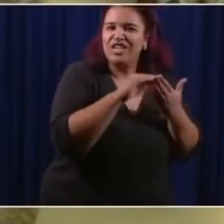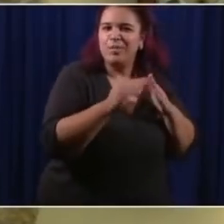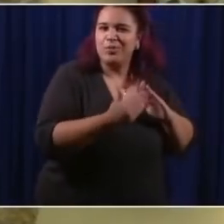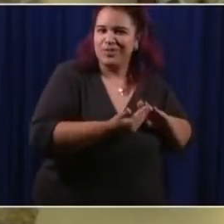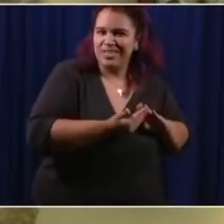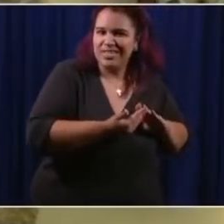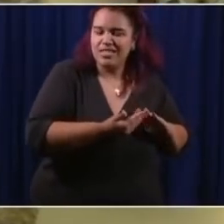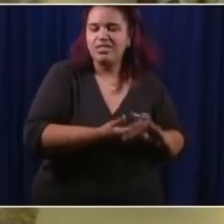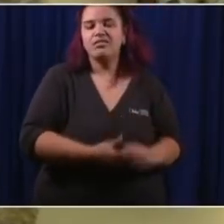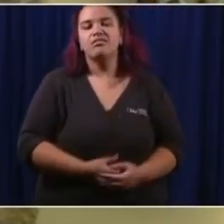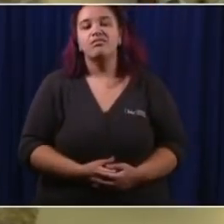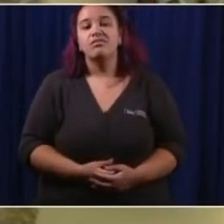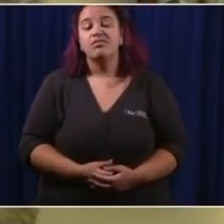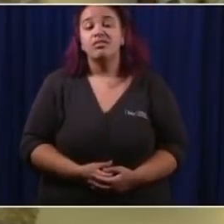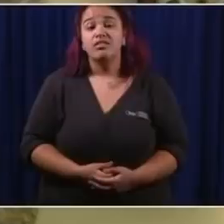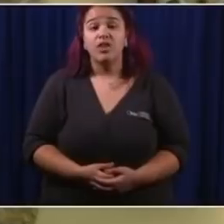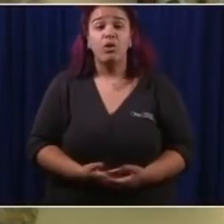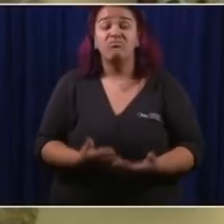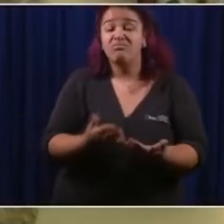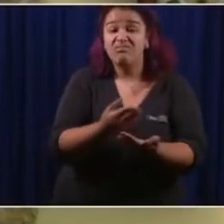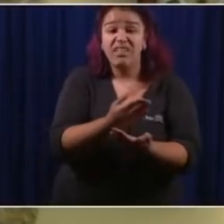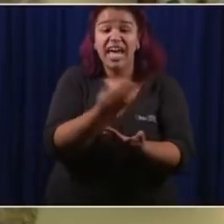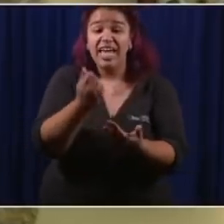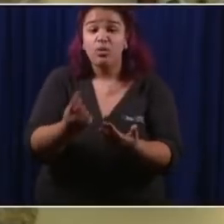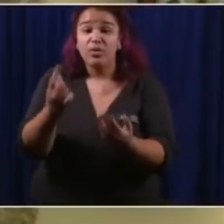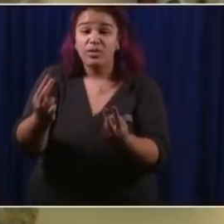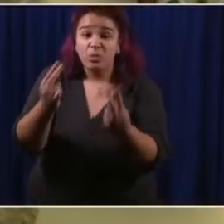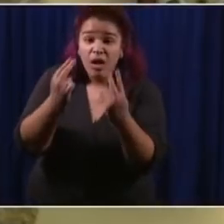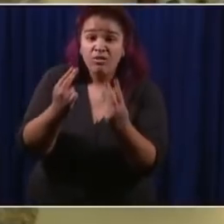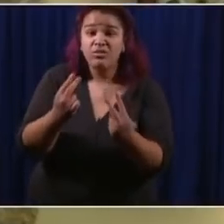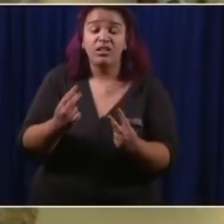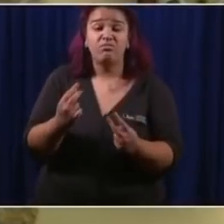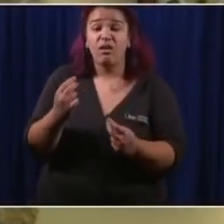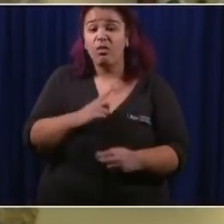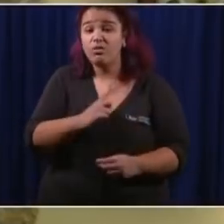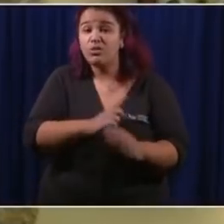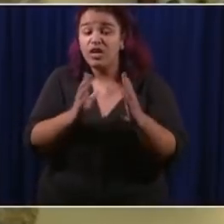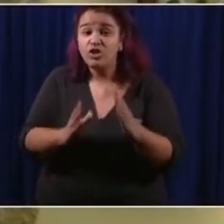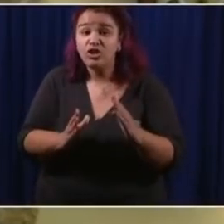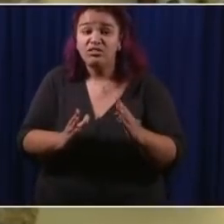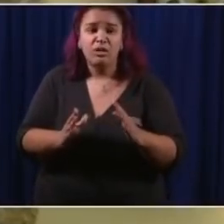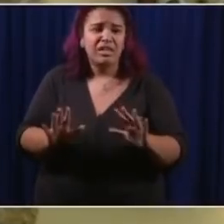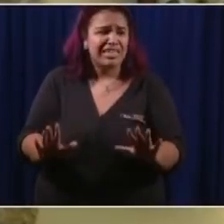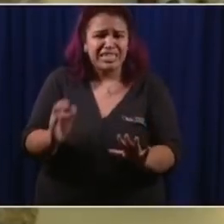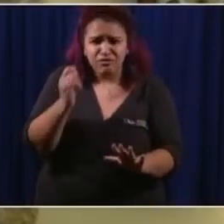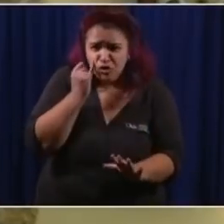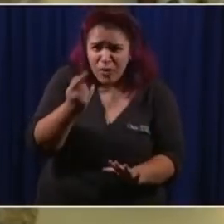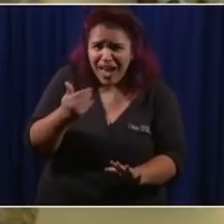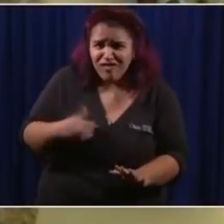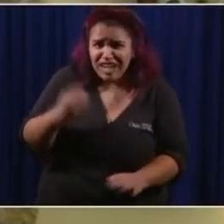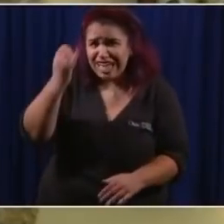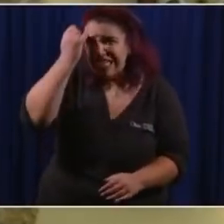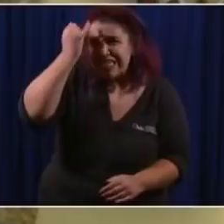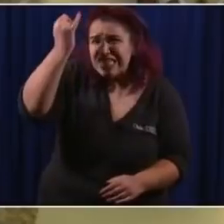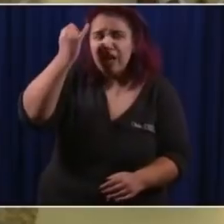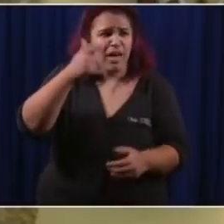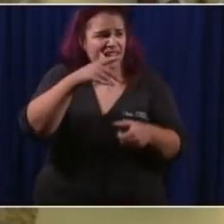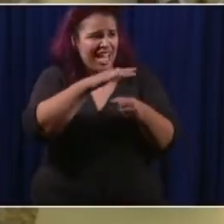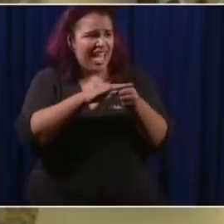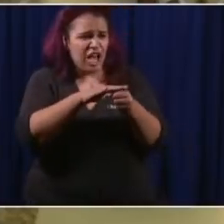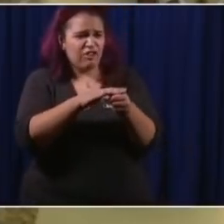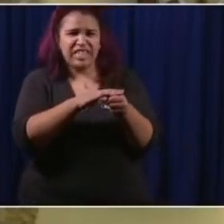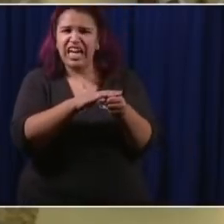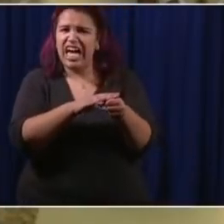And so again, if anyone is watching, any of our legislators who have ideas about areas that we need to go,